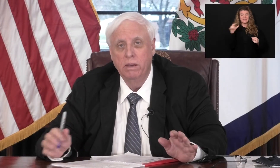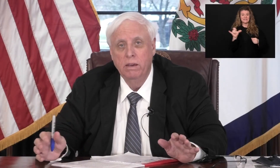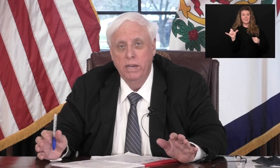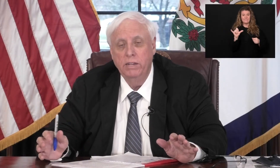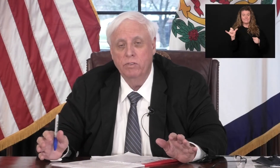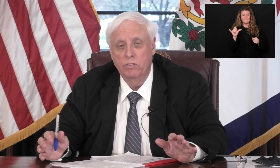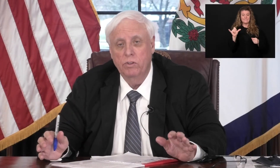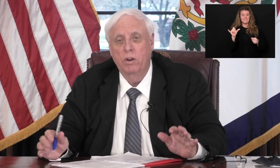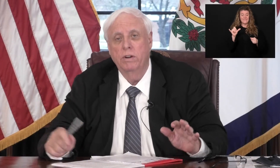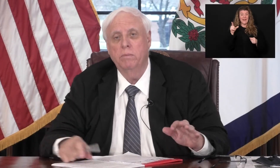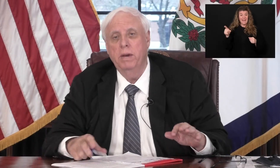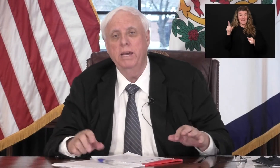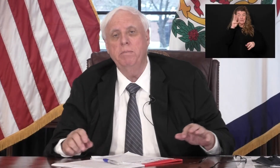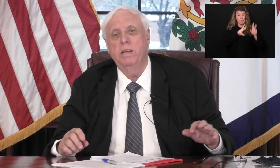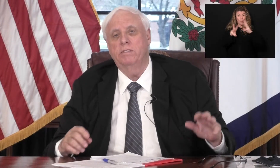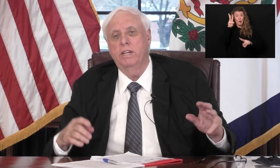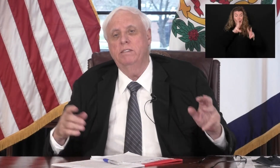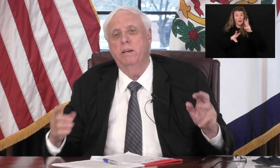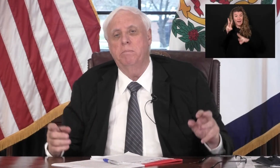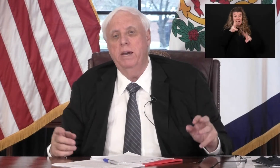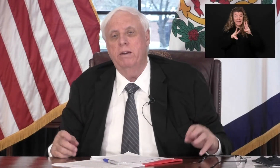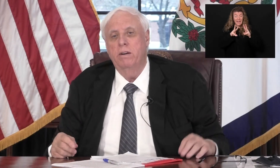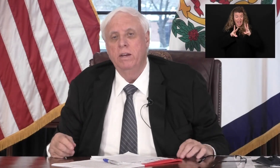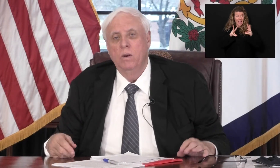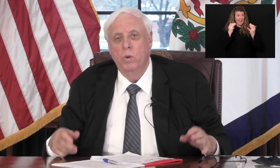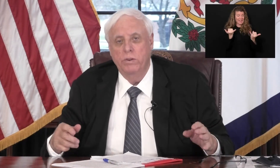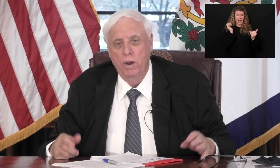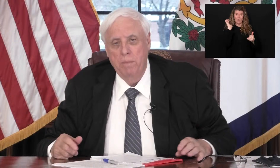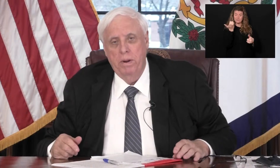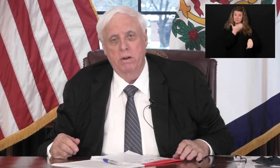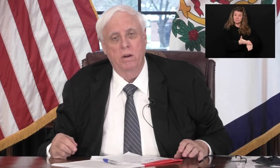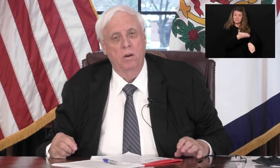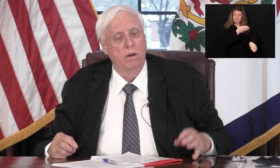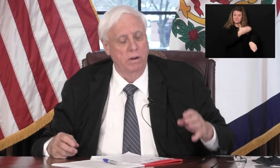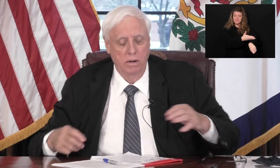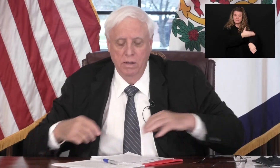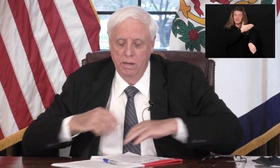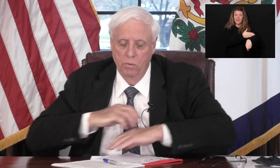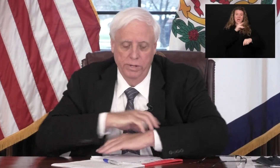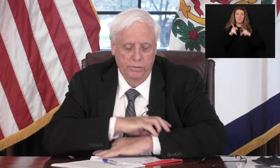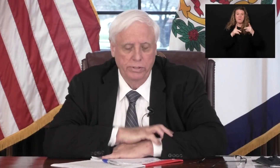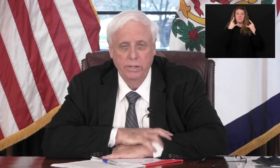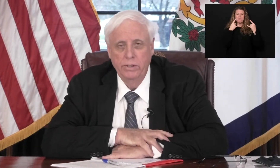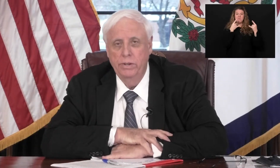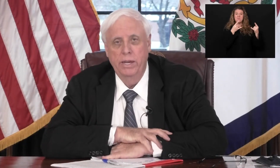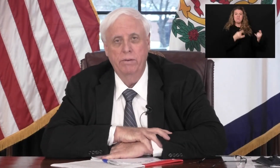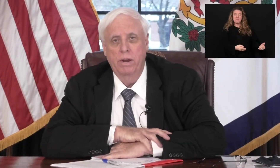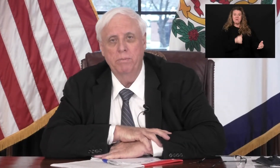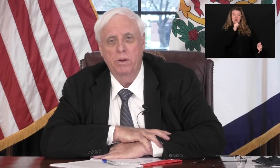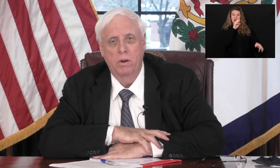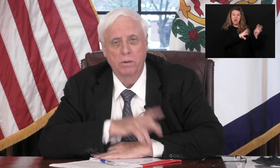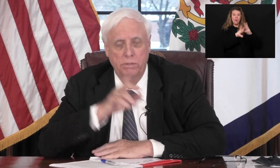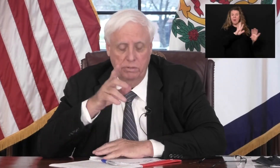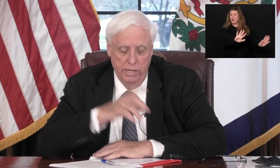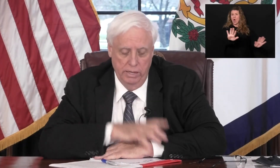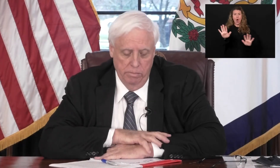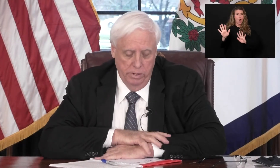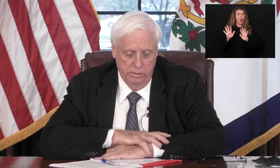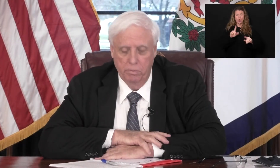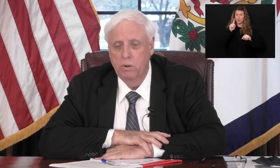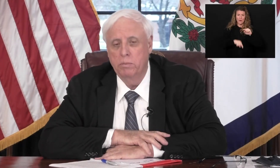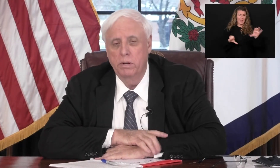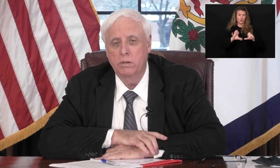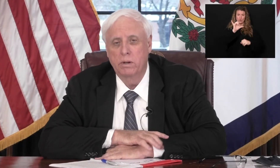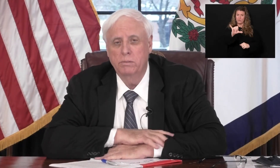thing. He's concerned that maybe as things get better, we drop our guard. And in West Virginia, you can't drop your guard. So thank you a